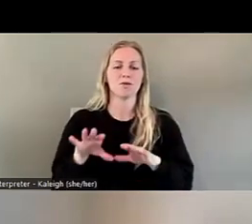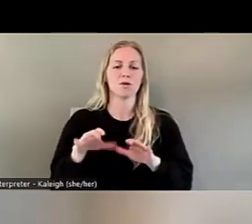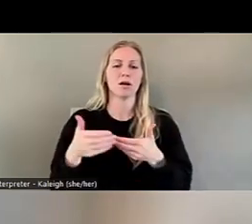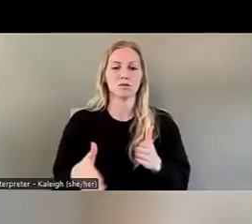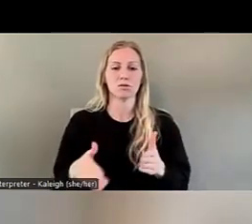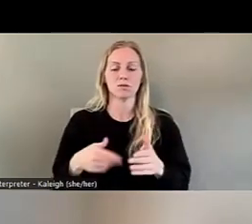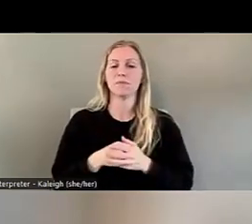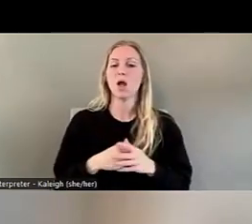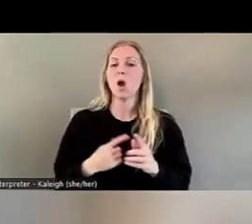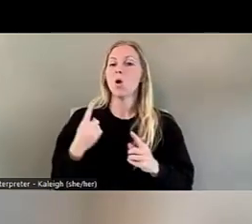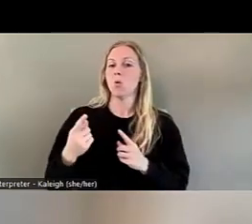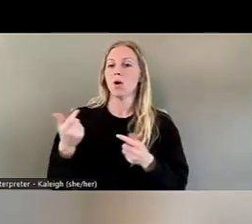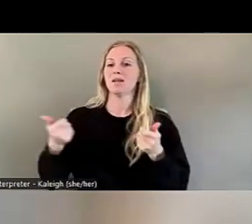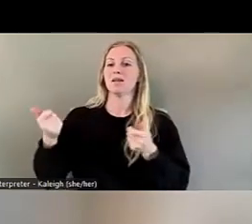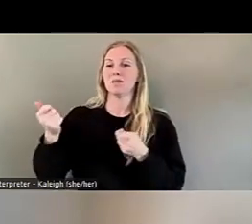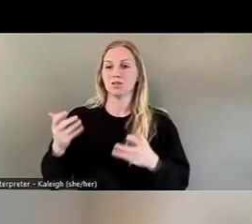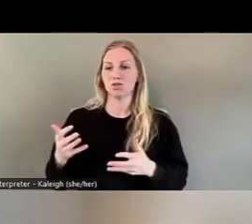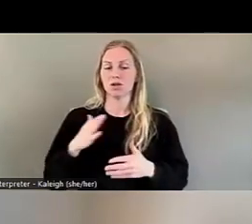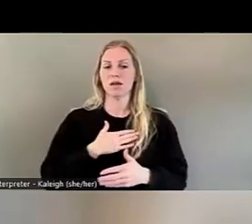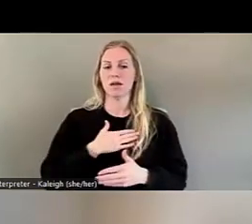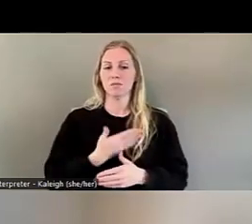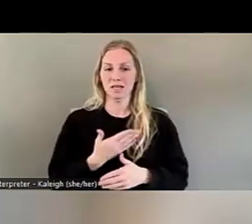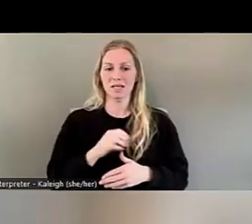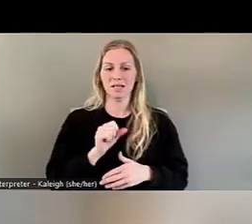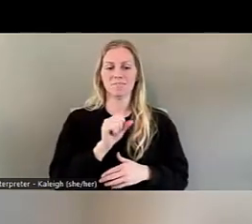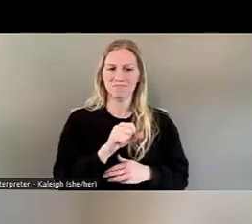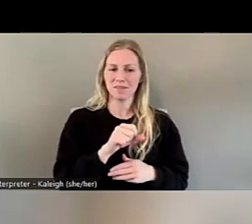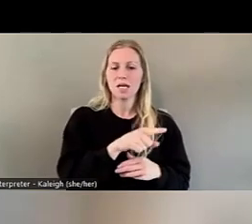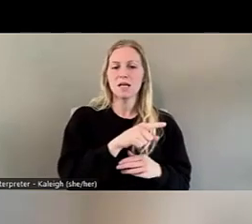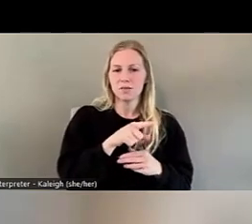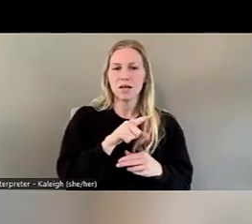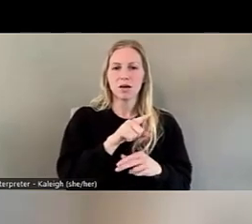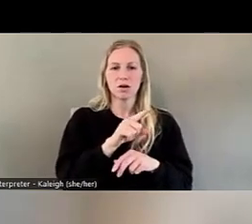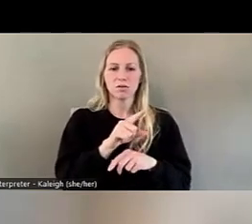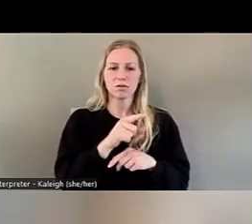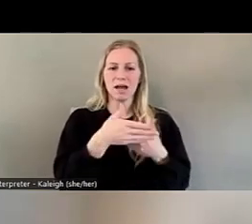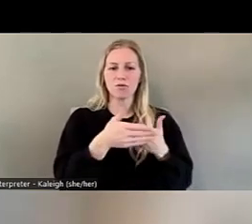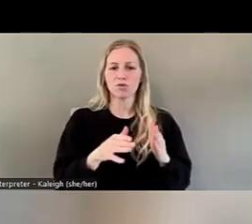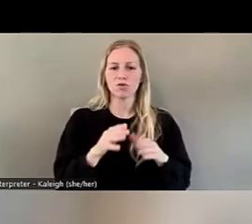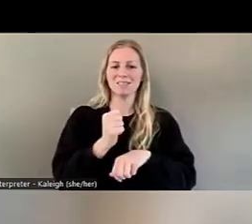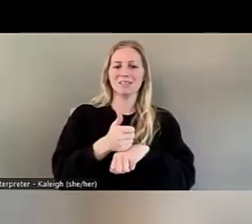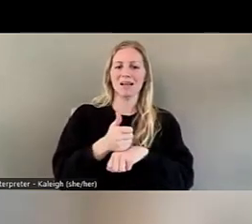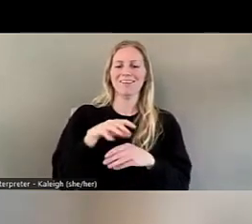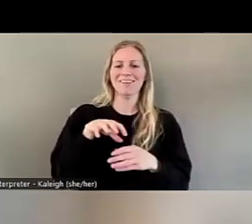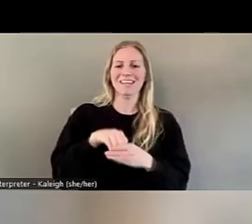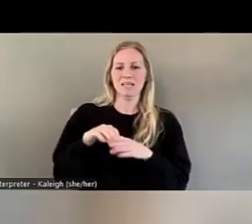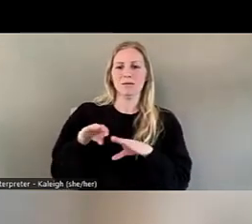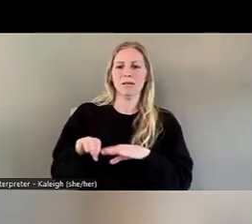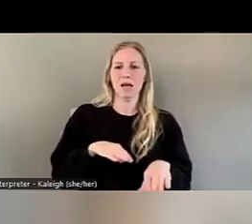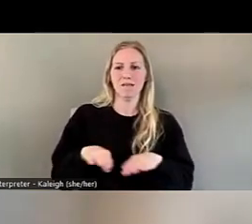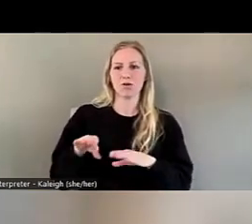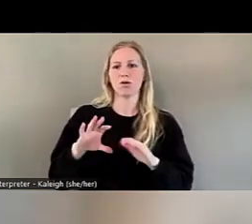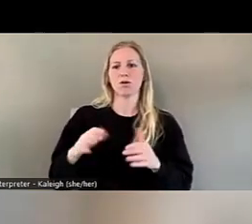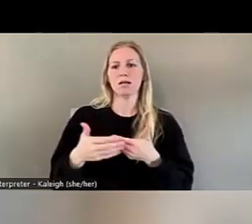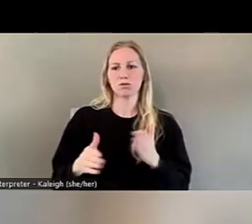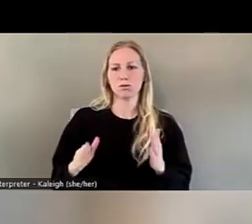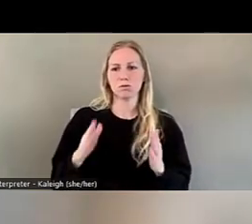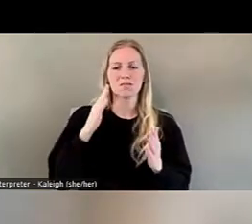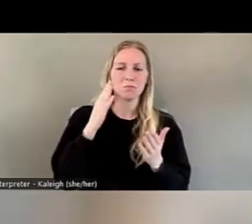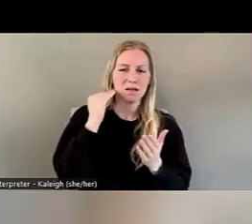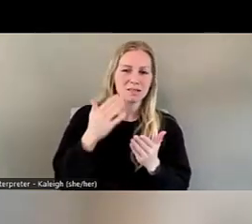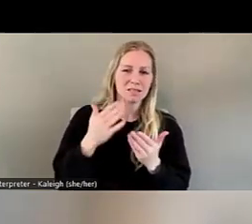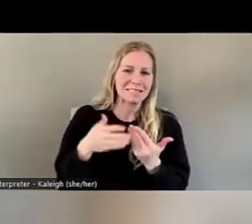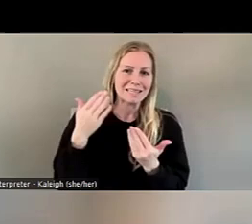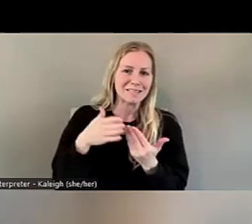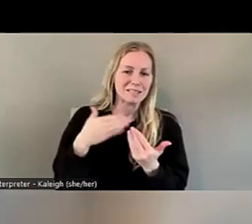these seclusion rooms were located in behavioral focus classrooms as a matter of convenience, highlighting a discriminatory